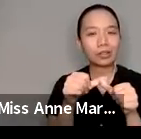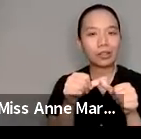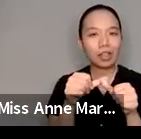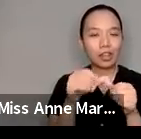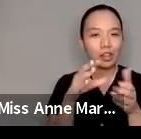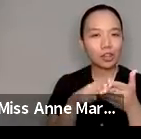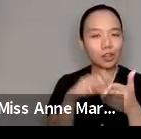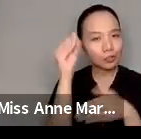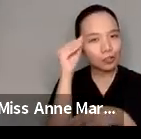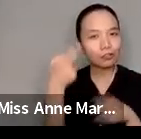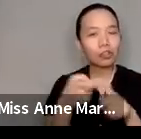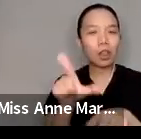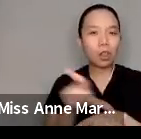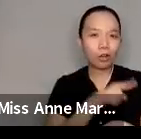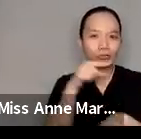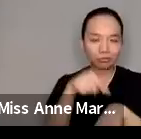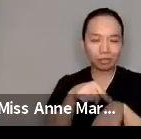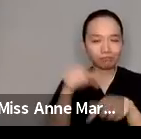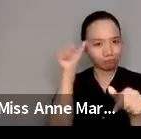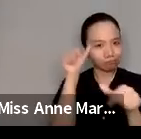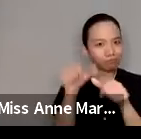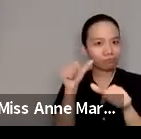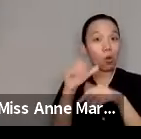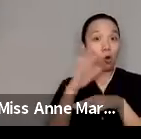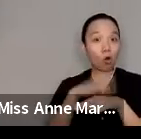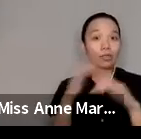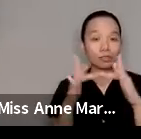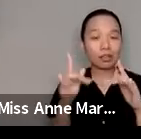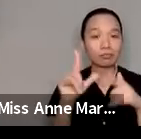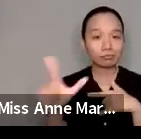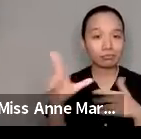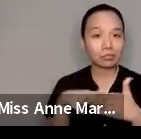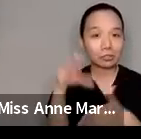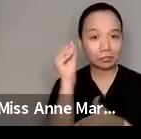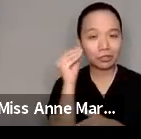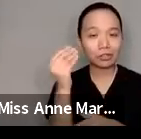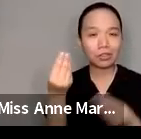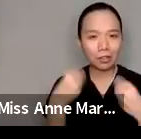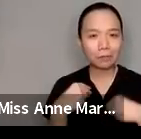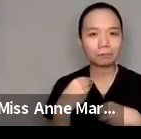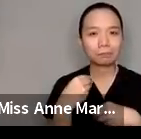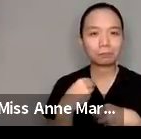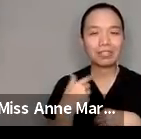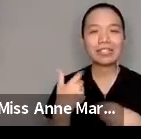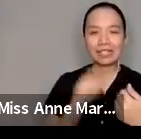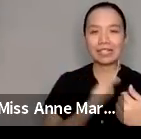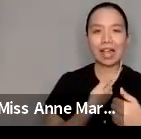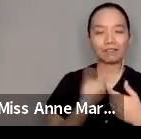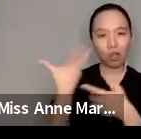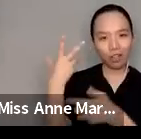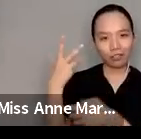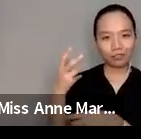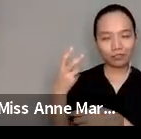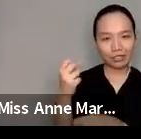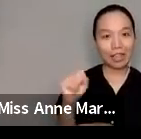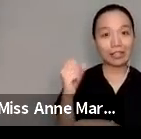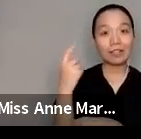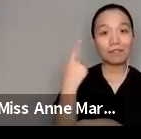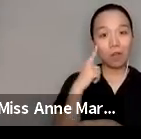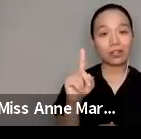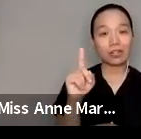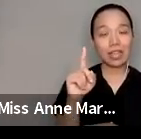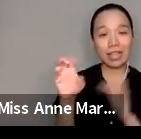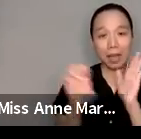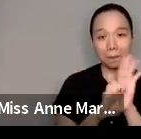time. Then online learning also gave me a creativity and self-confidence. For example, since I